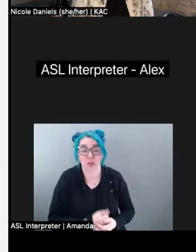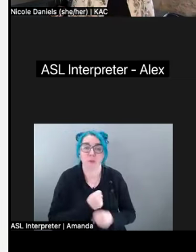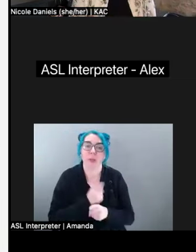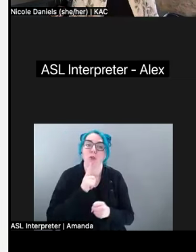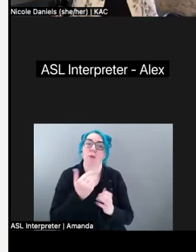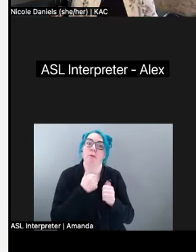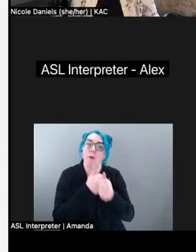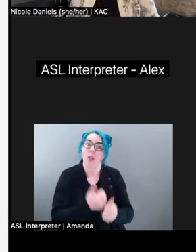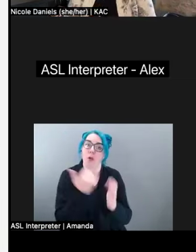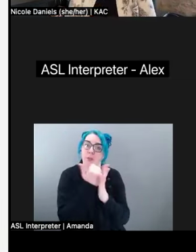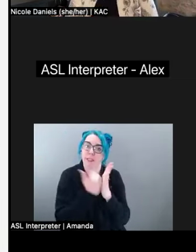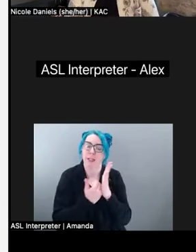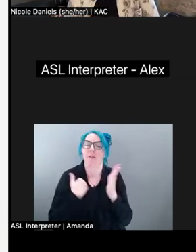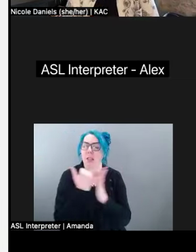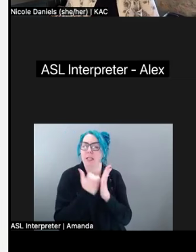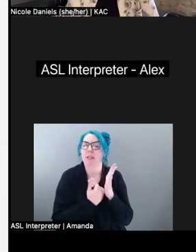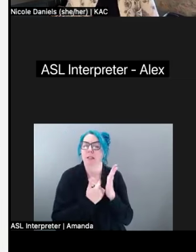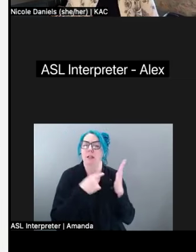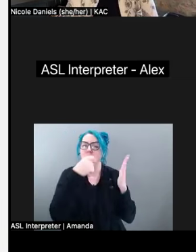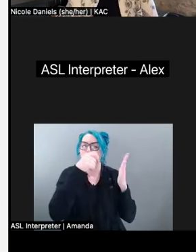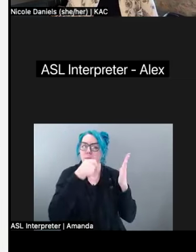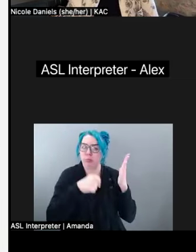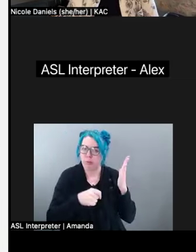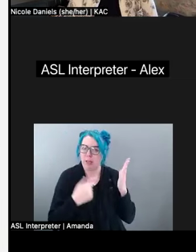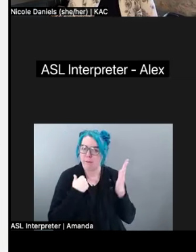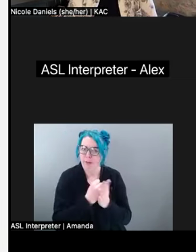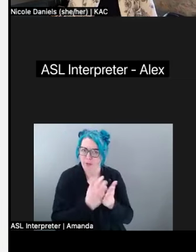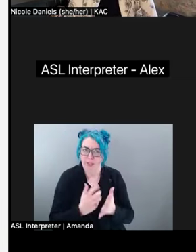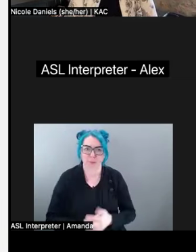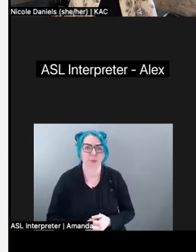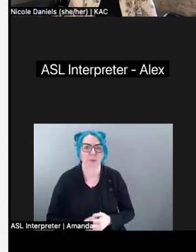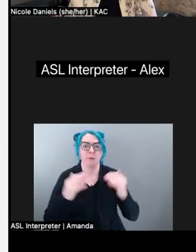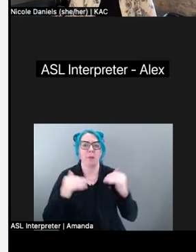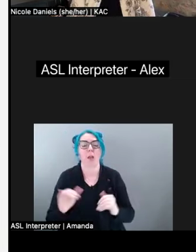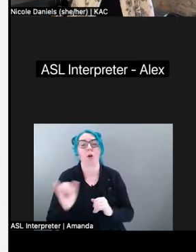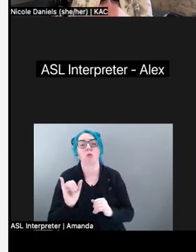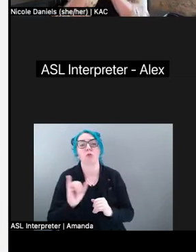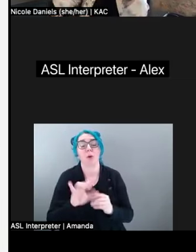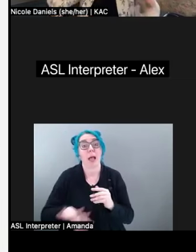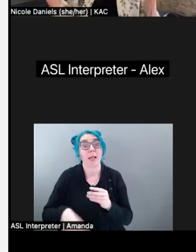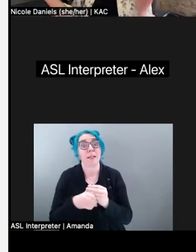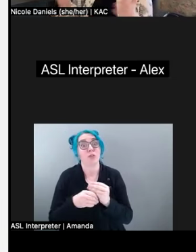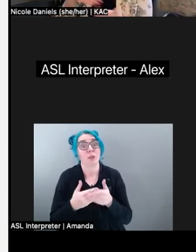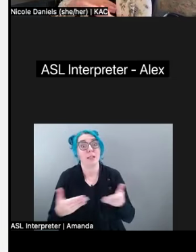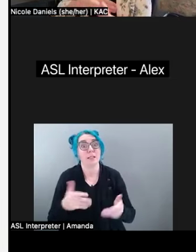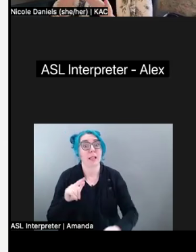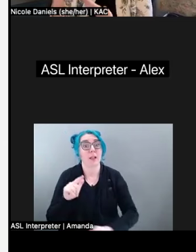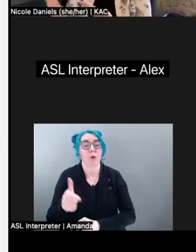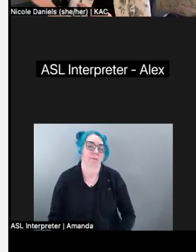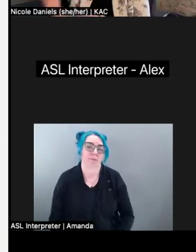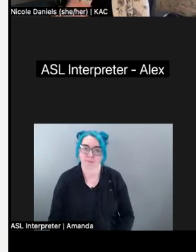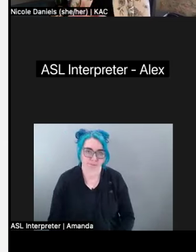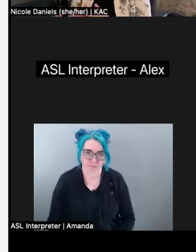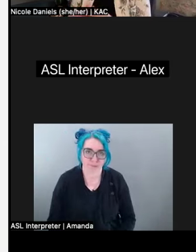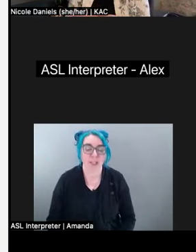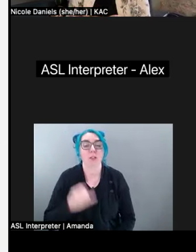not accept additional documents. So for example, if you submitted a separate document with a bunch of